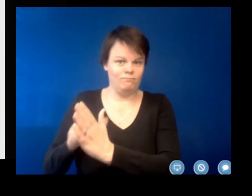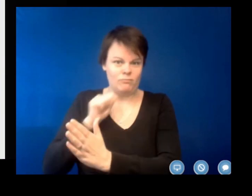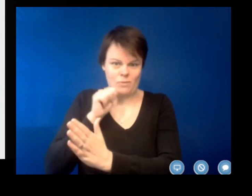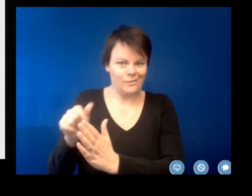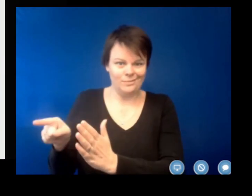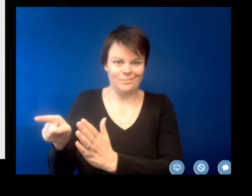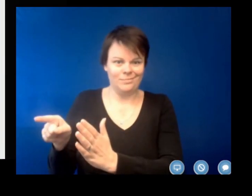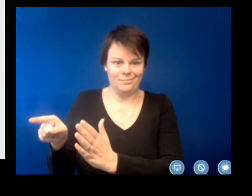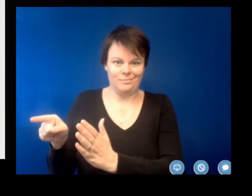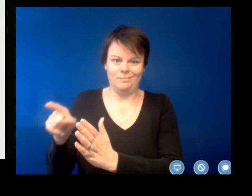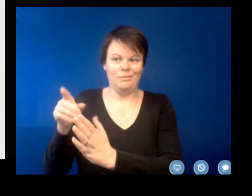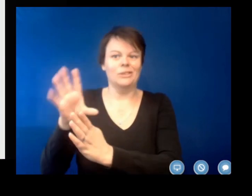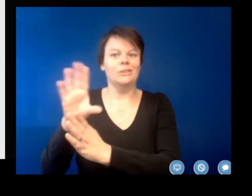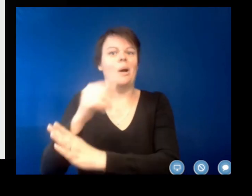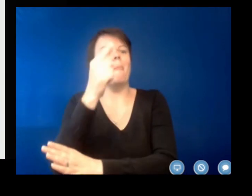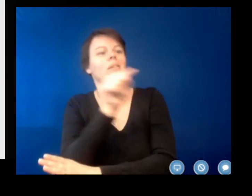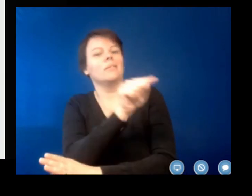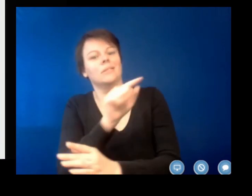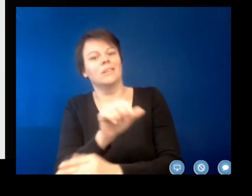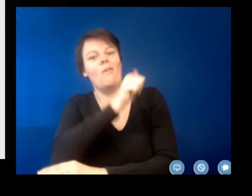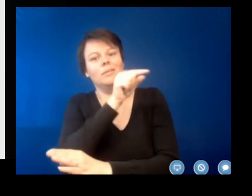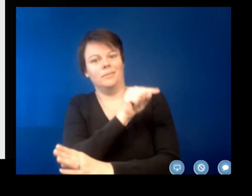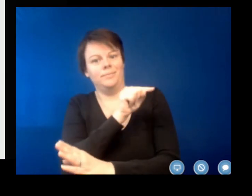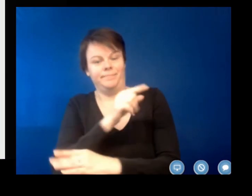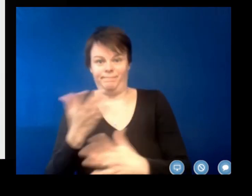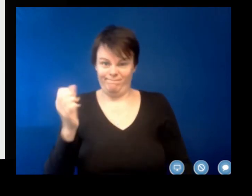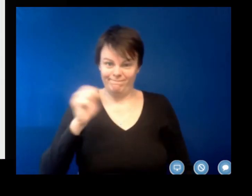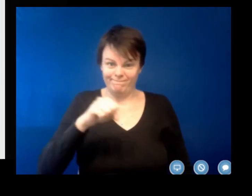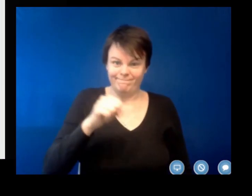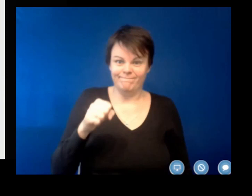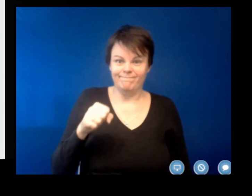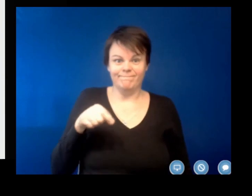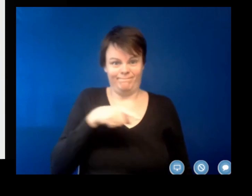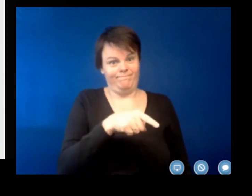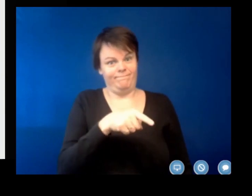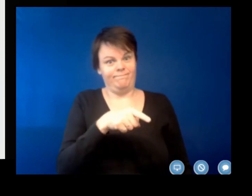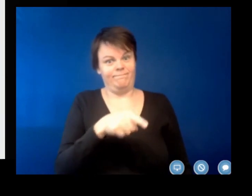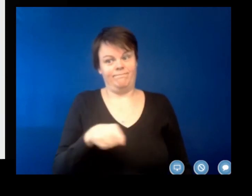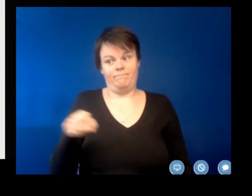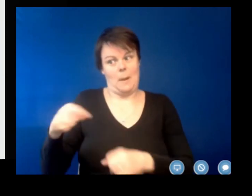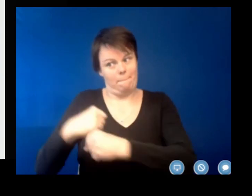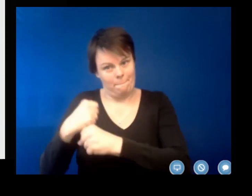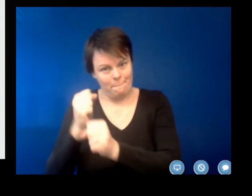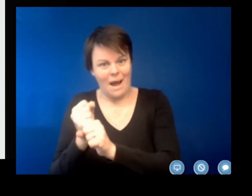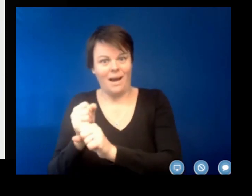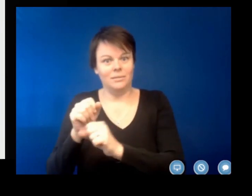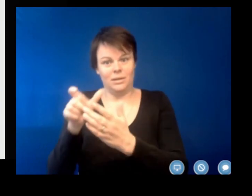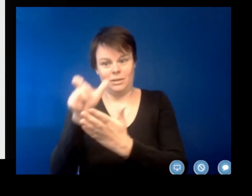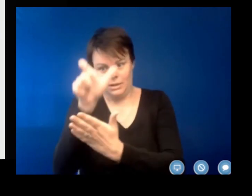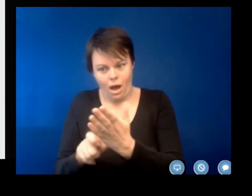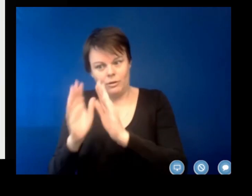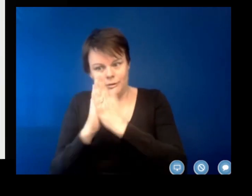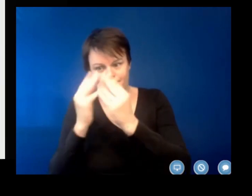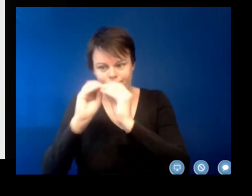discussing a letter from a sponsored child from the Global South. And now the group is discussing about